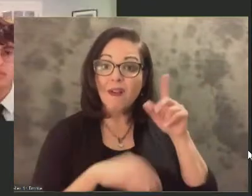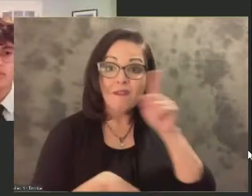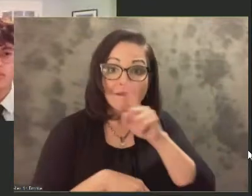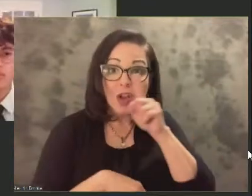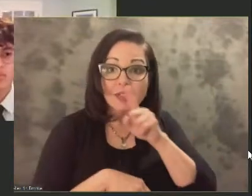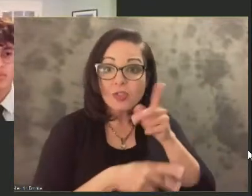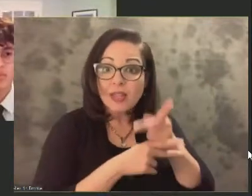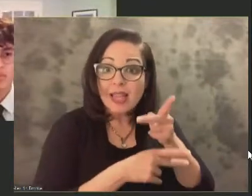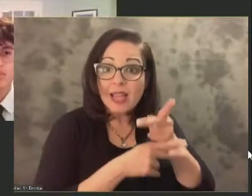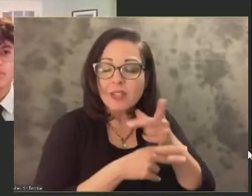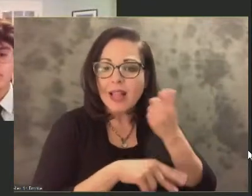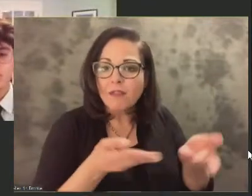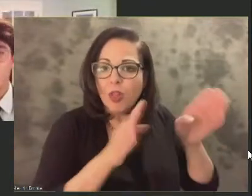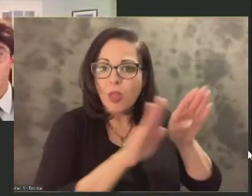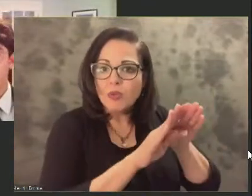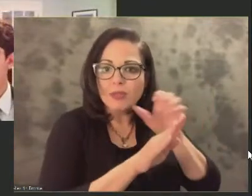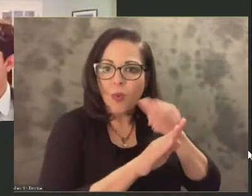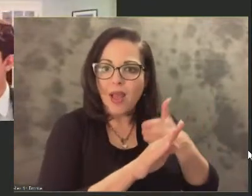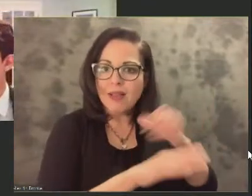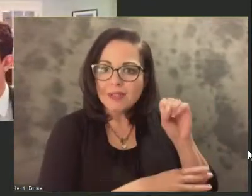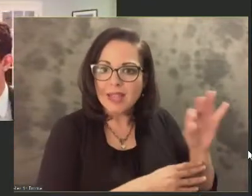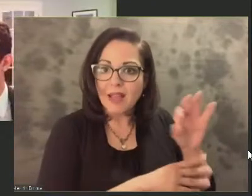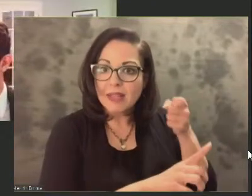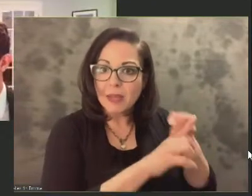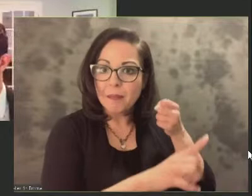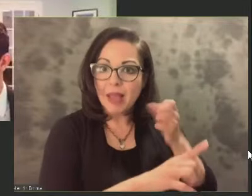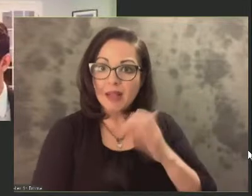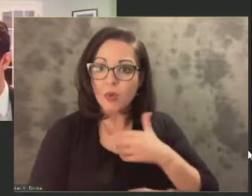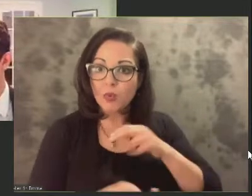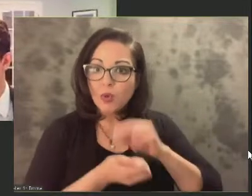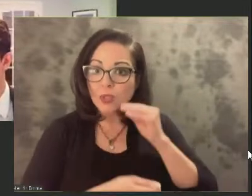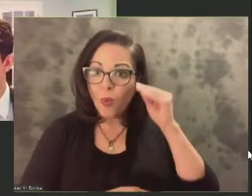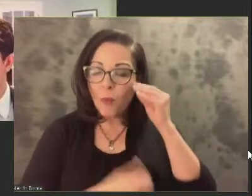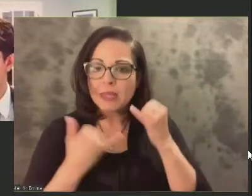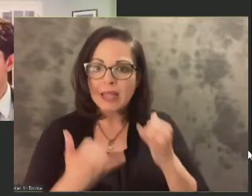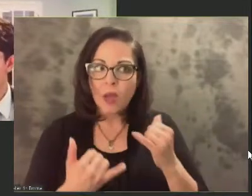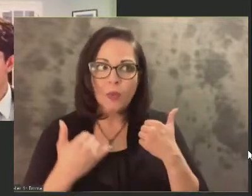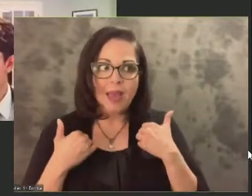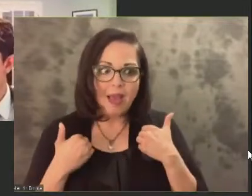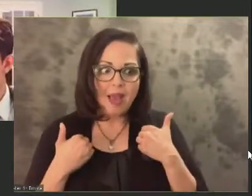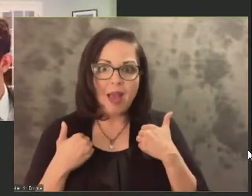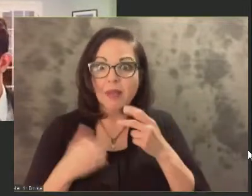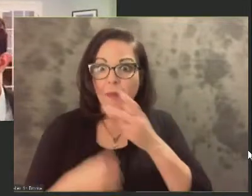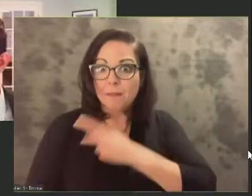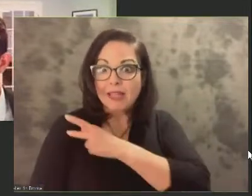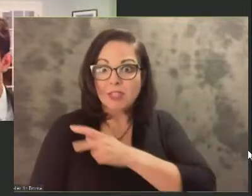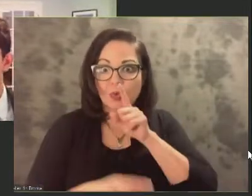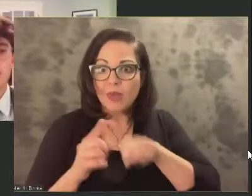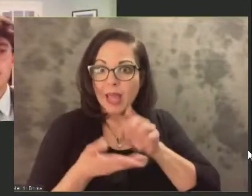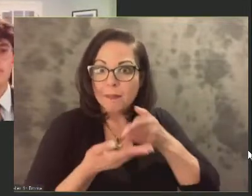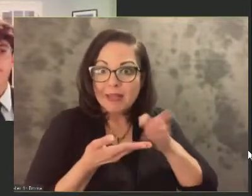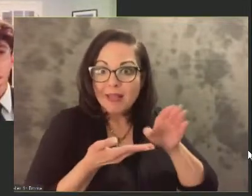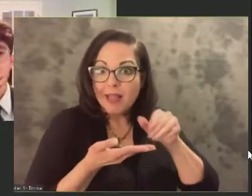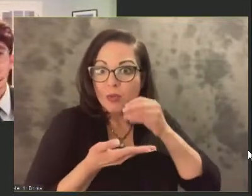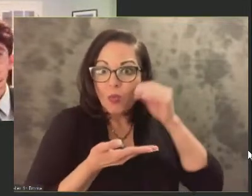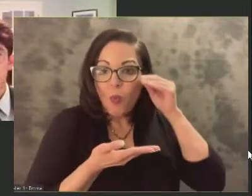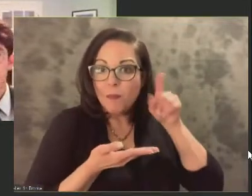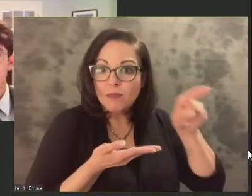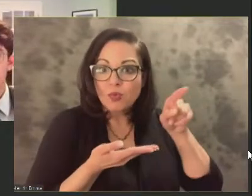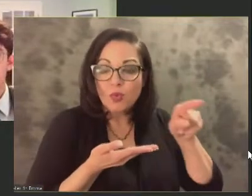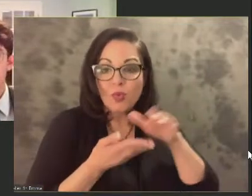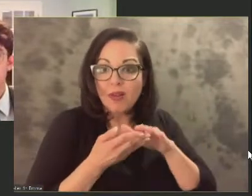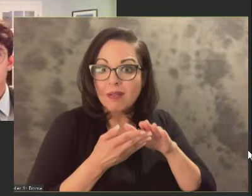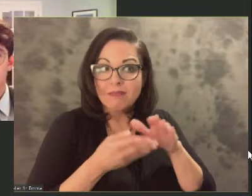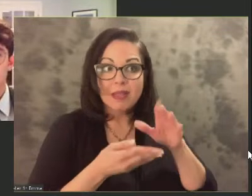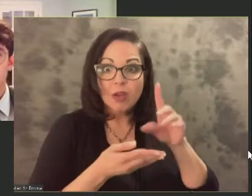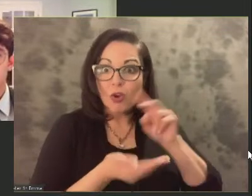because they don't have staff. It impacts our nursing homes, or we now have patients who can't be discharged to a nursing home because